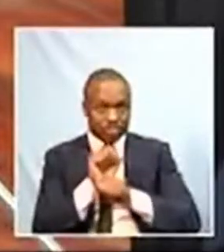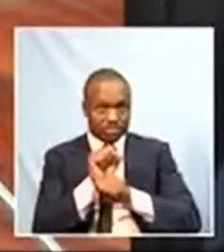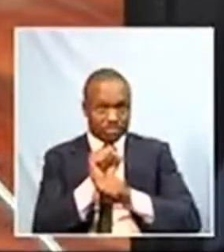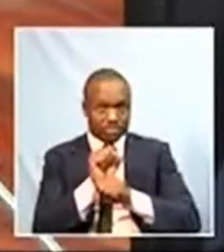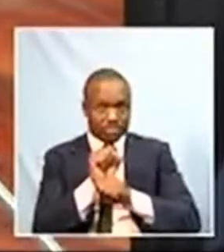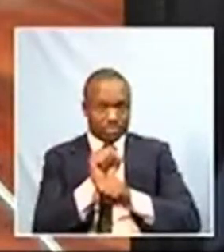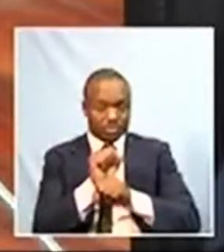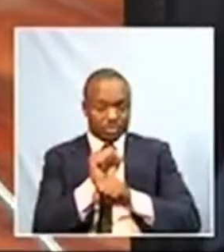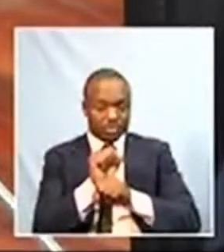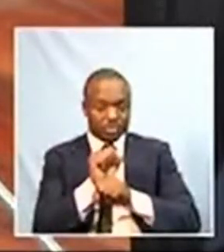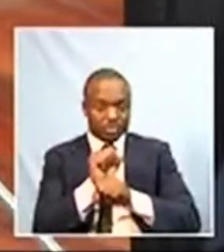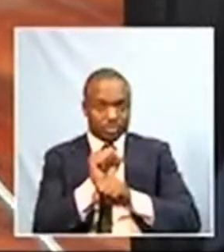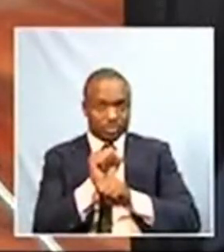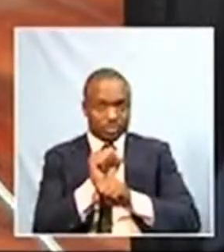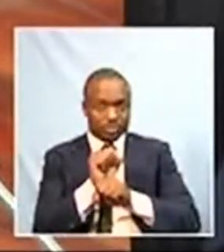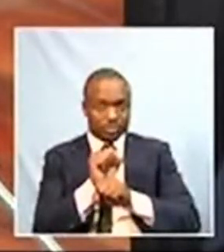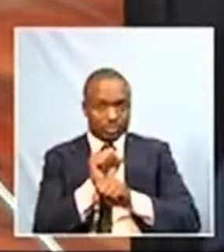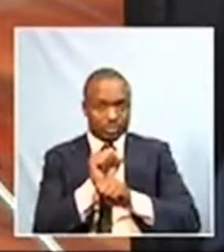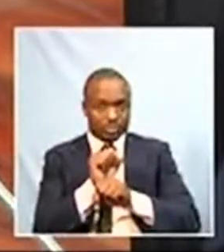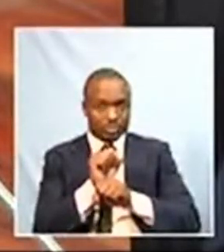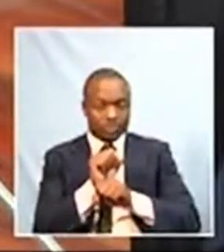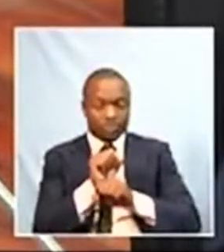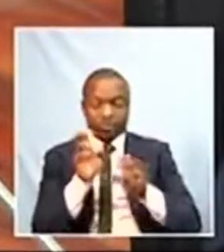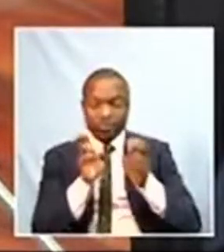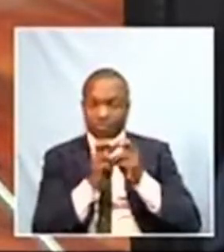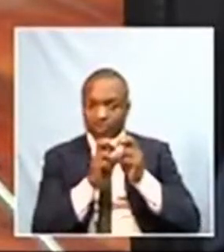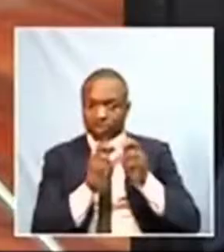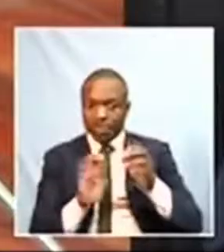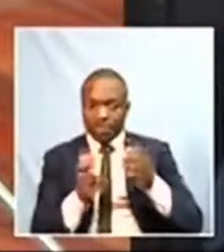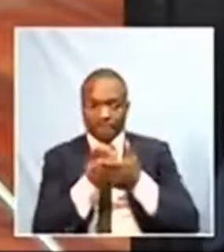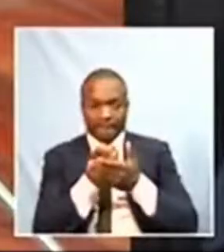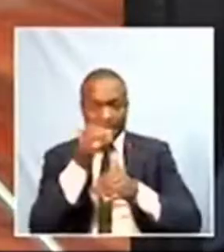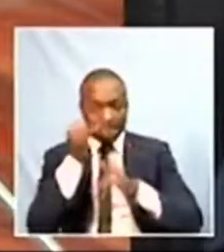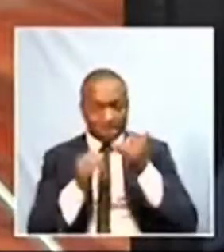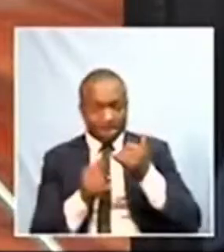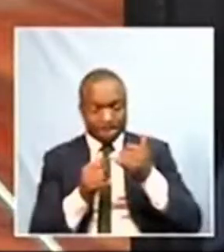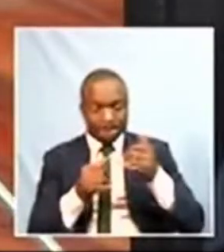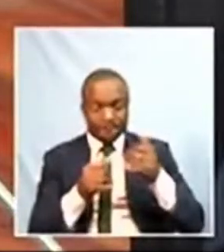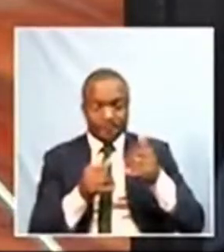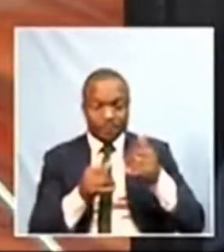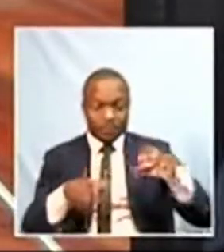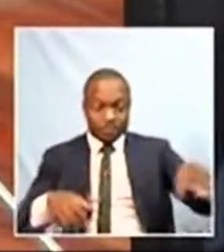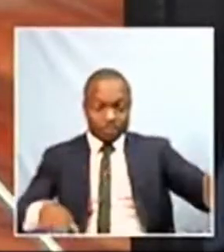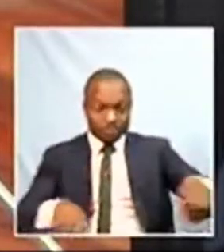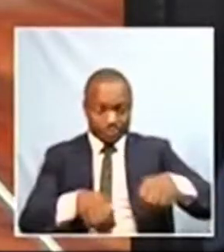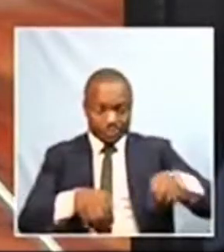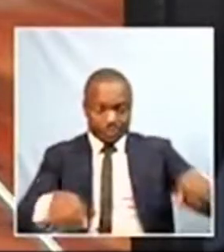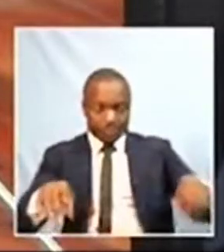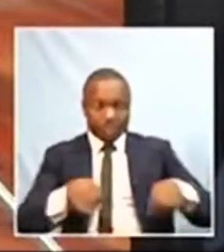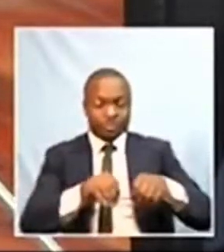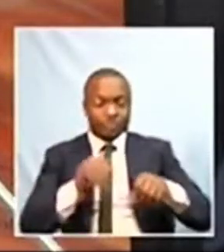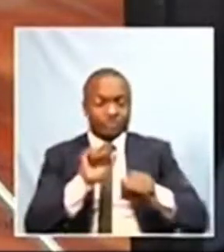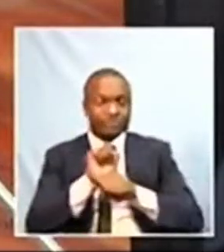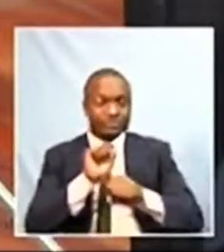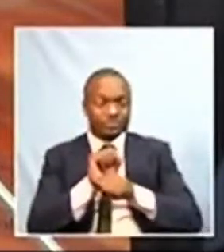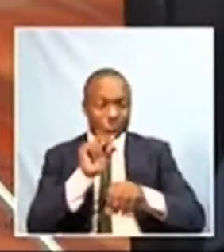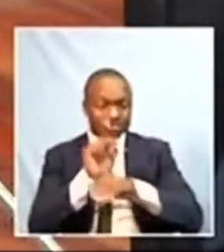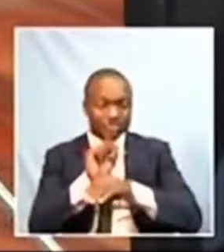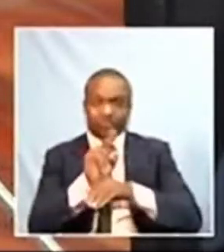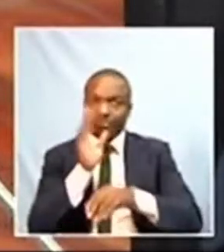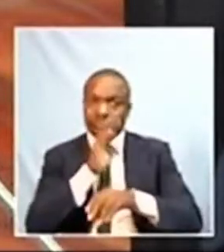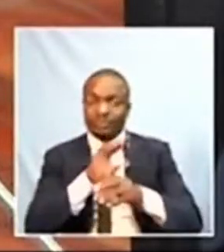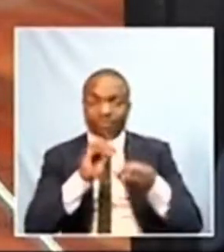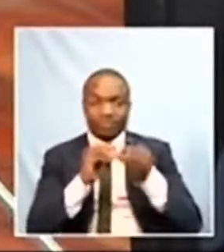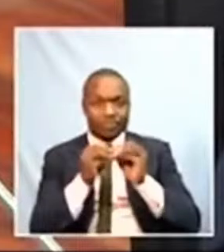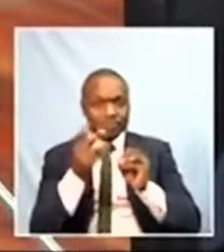The action taken, the contractor was engaged to complete the minor plumbing works, and the project is complete. Serial